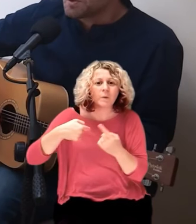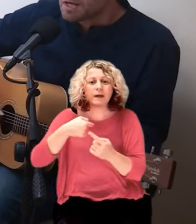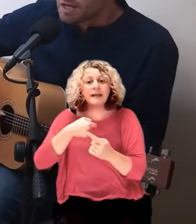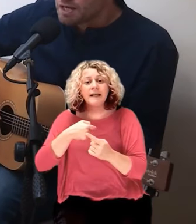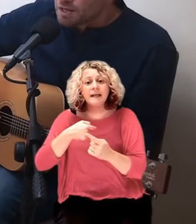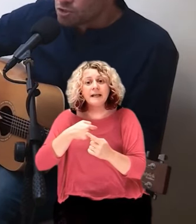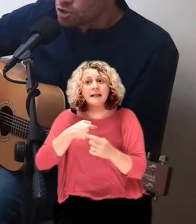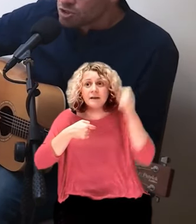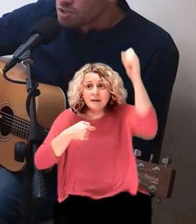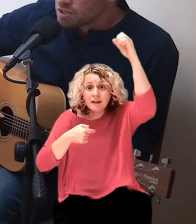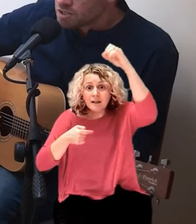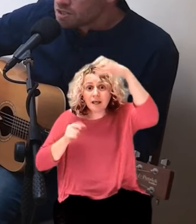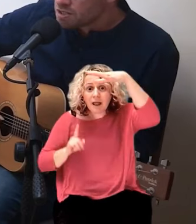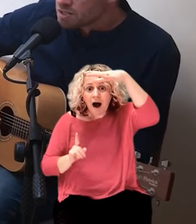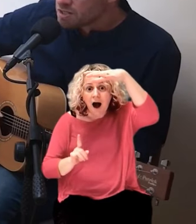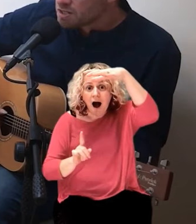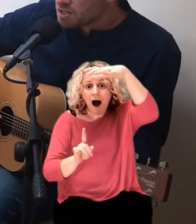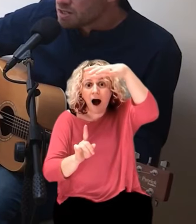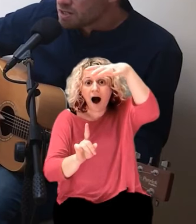We